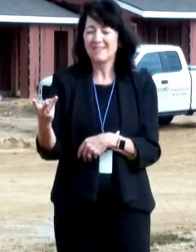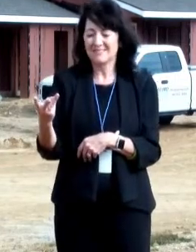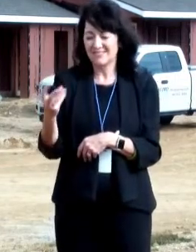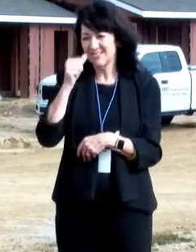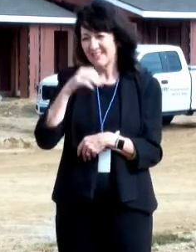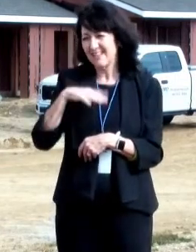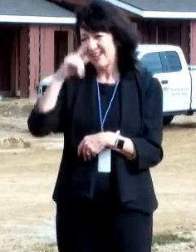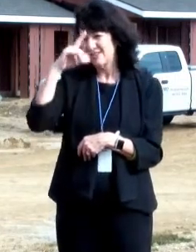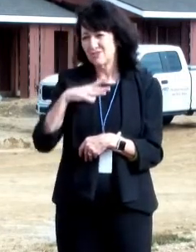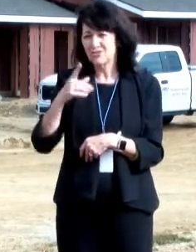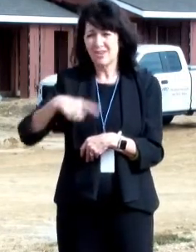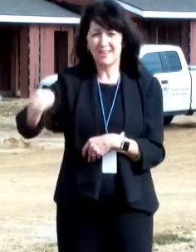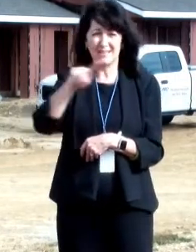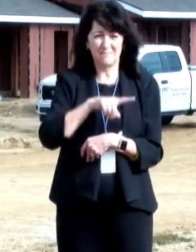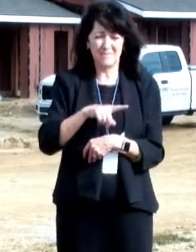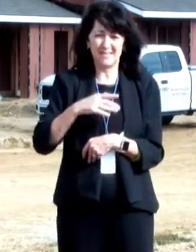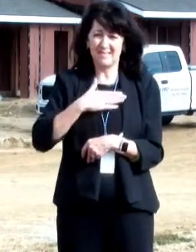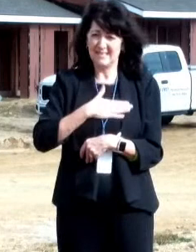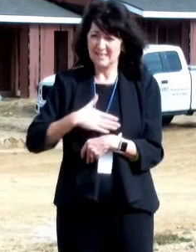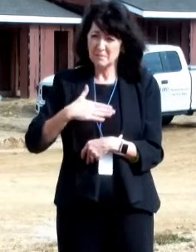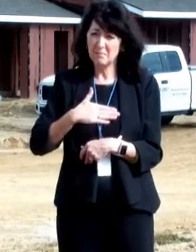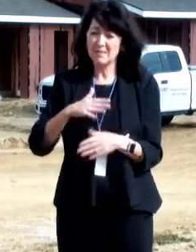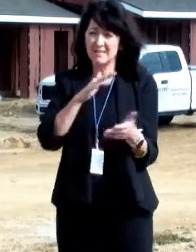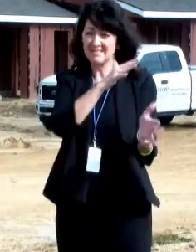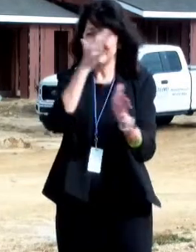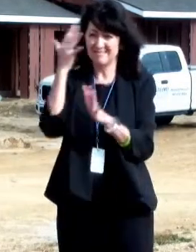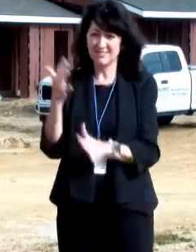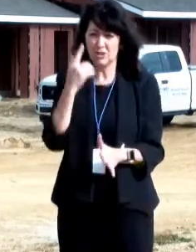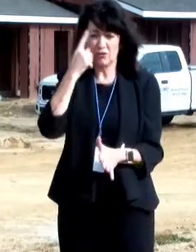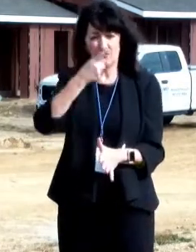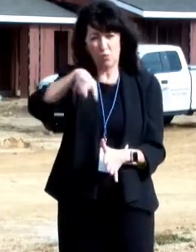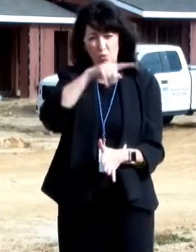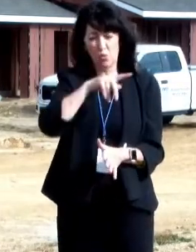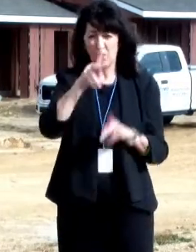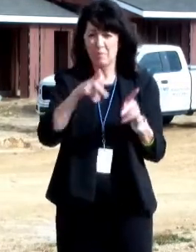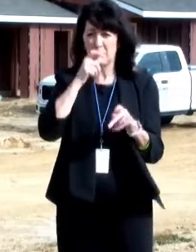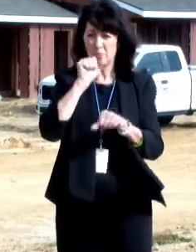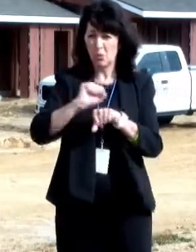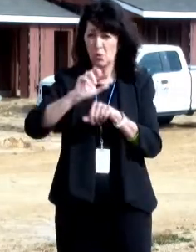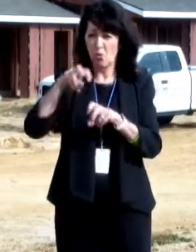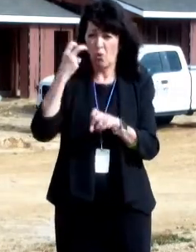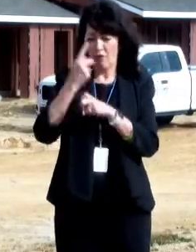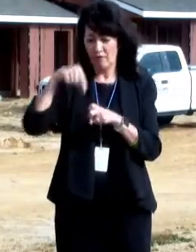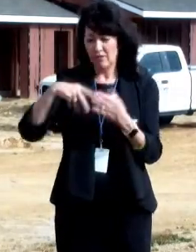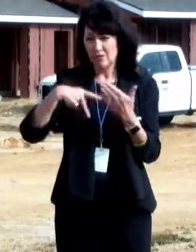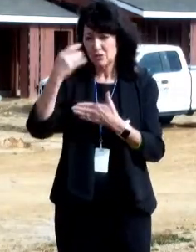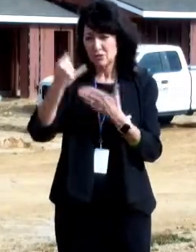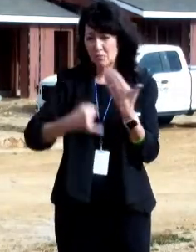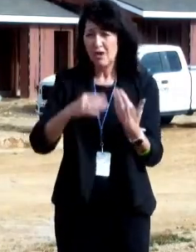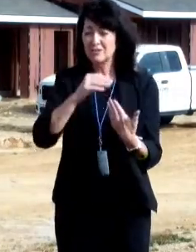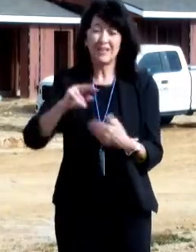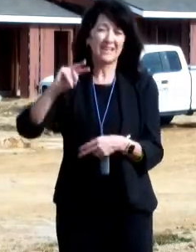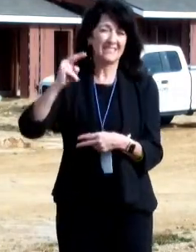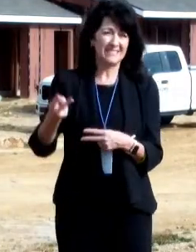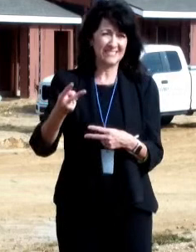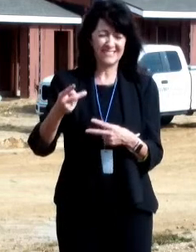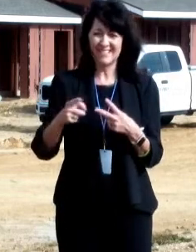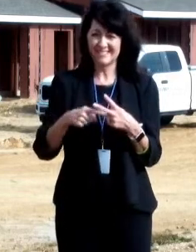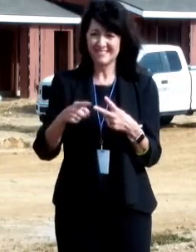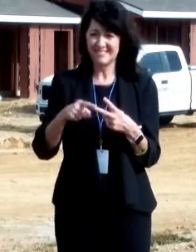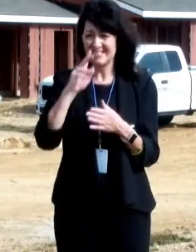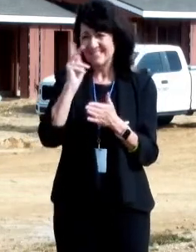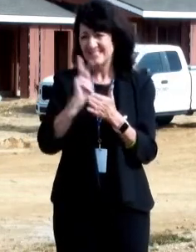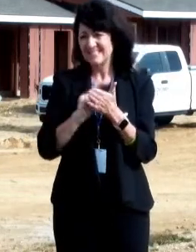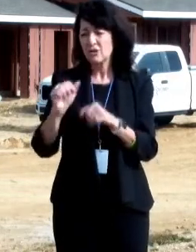of applause, first for the folks who've made this vision a reality, and then for our next speaker, someone who, as Secretary of Labor, understood the opportunities